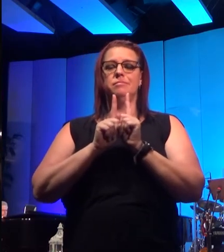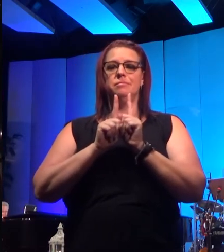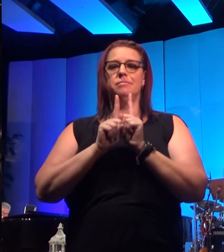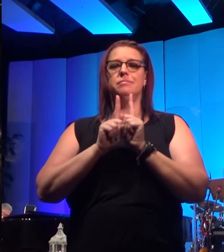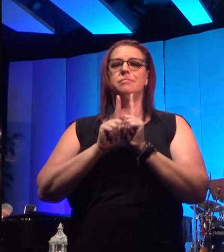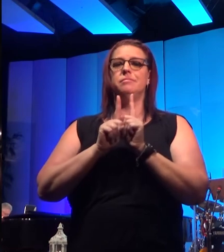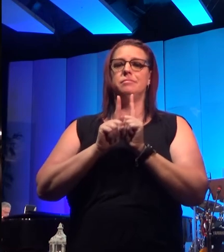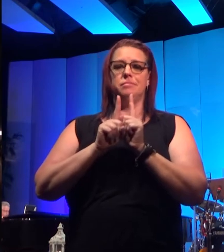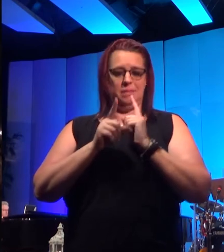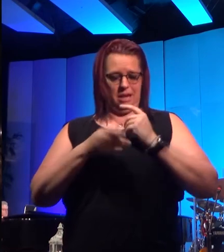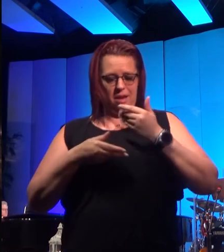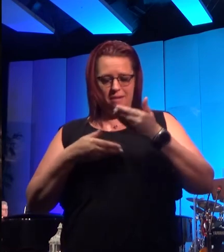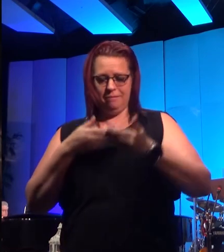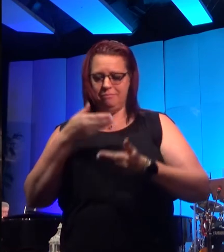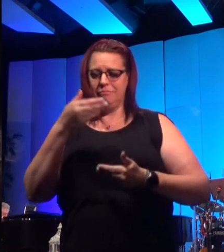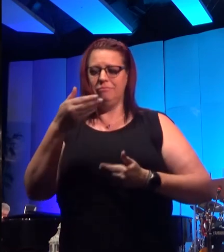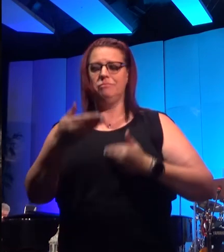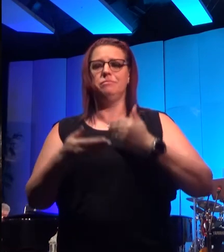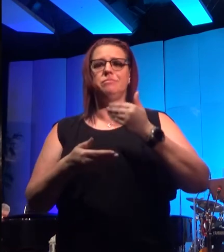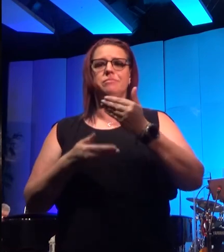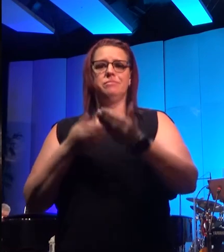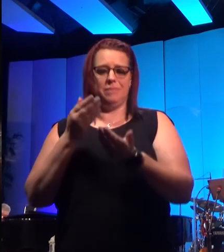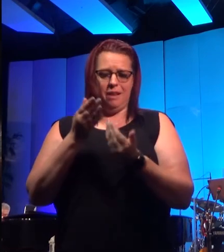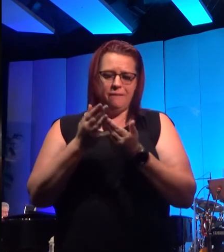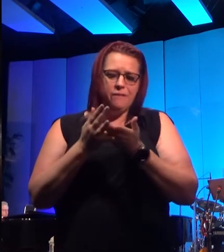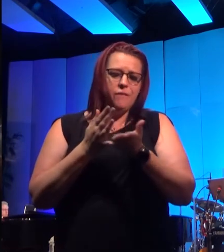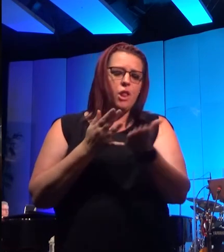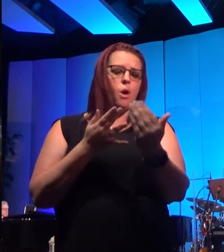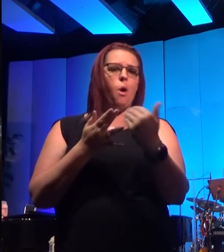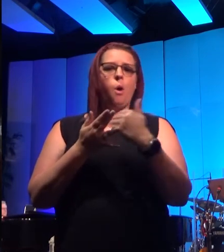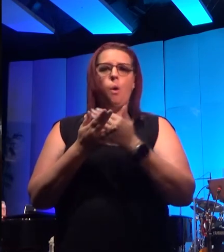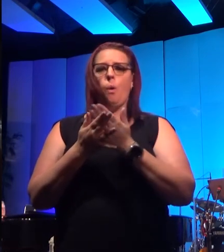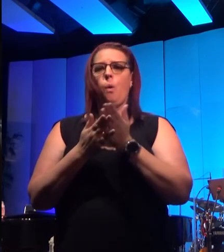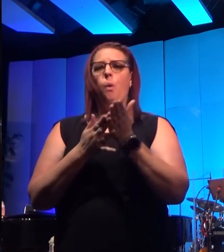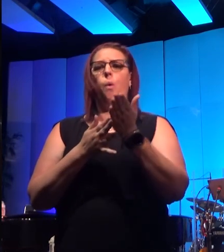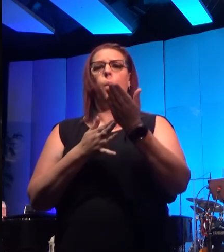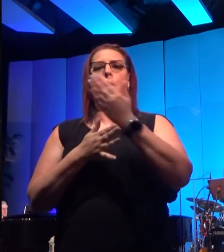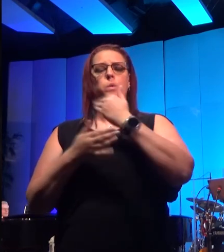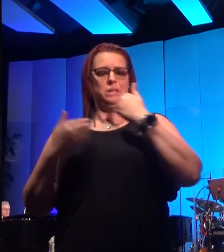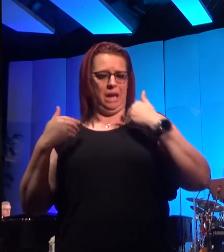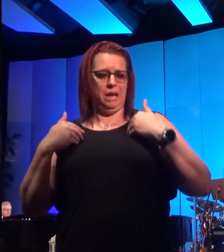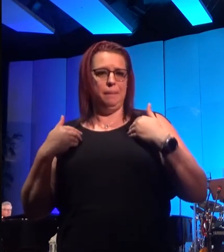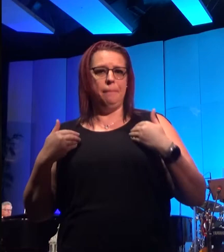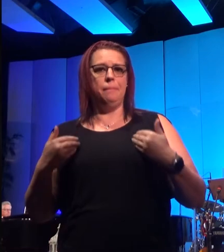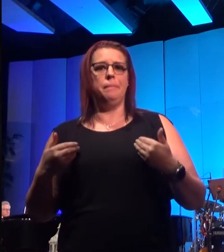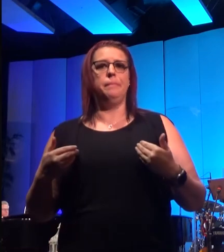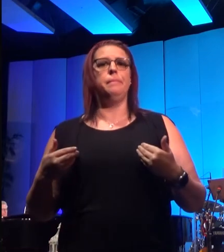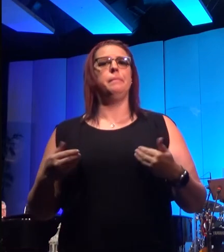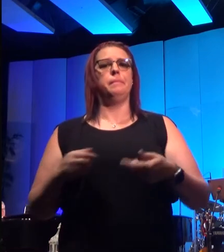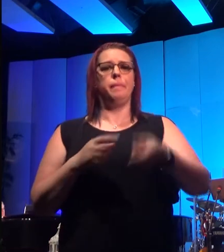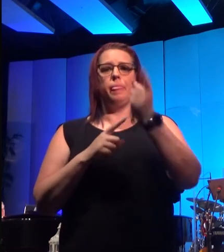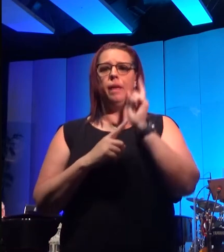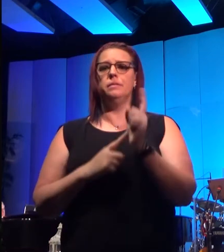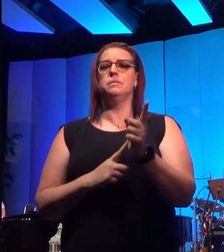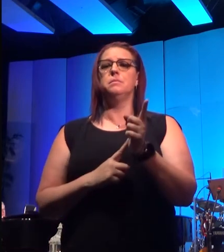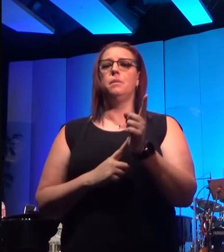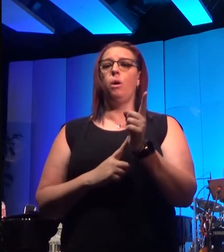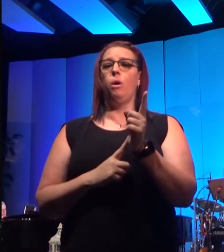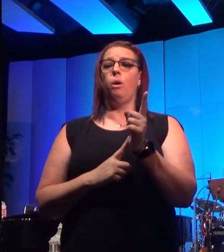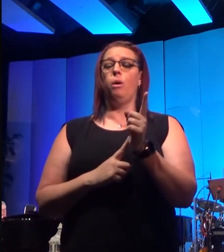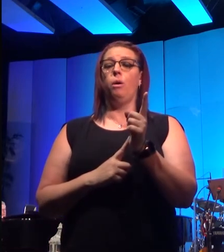am, flowing in and out through me. In this